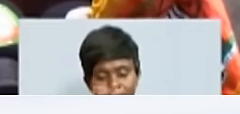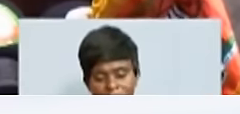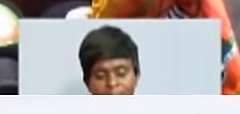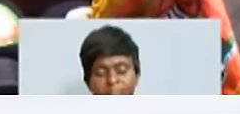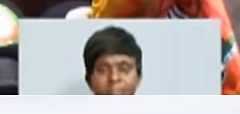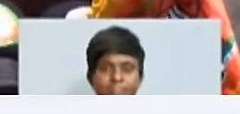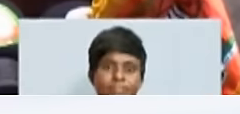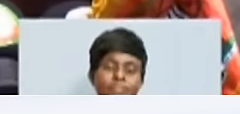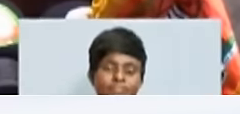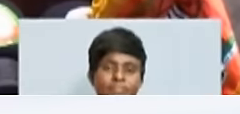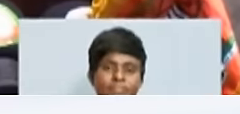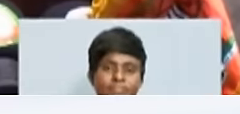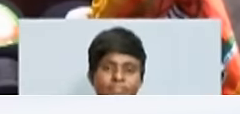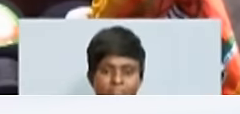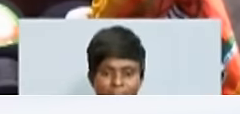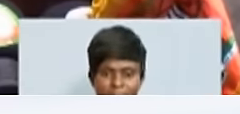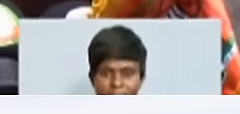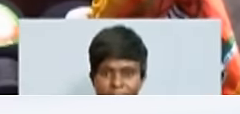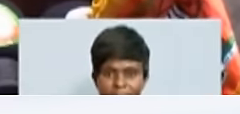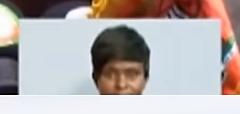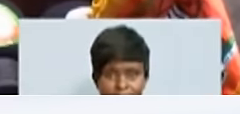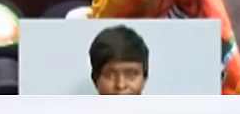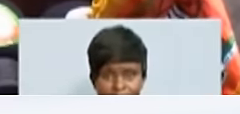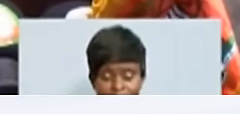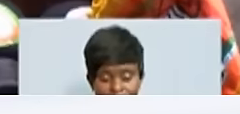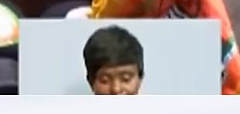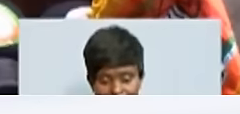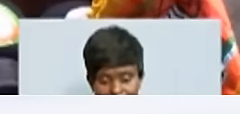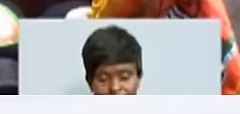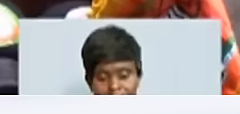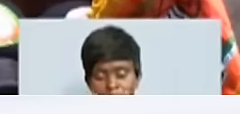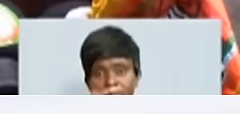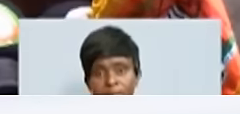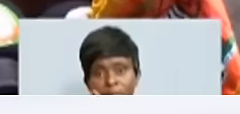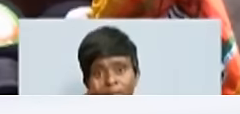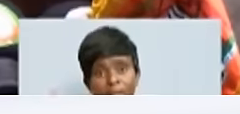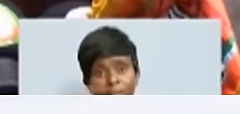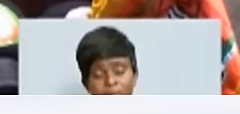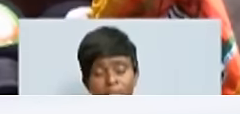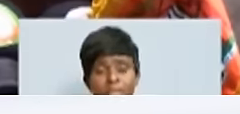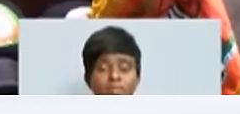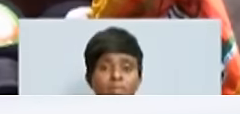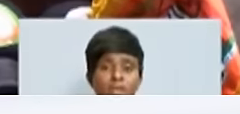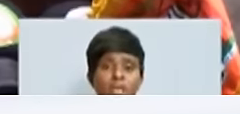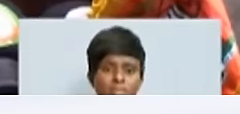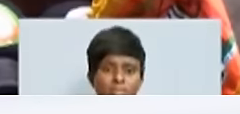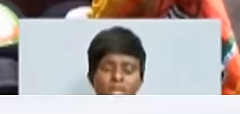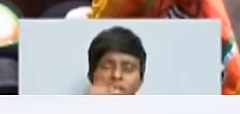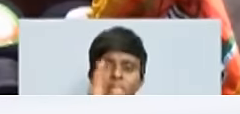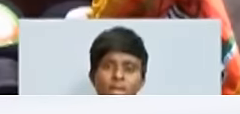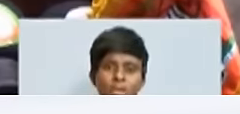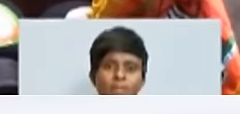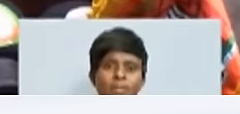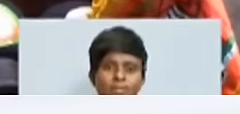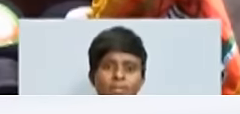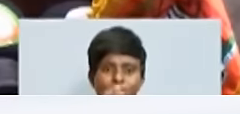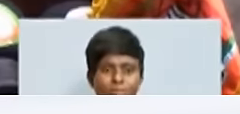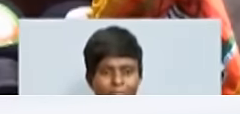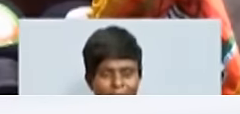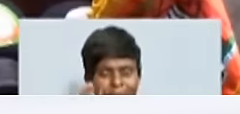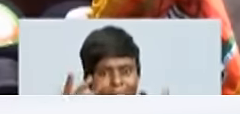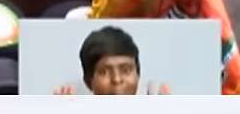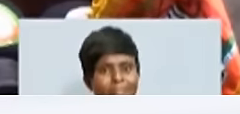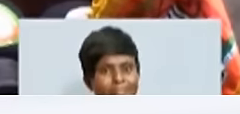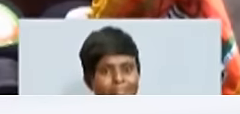loans and our children when they access them. Even grants, as I said, a grant is not to be